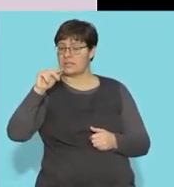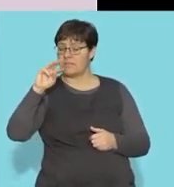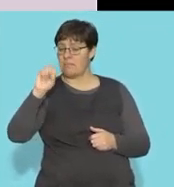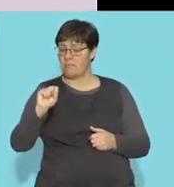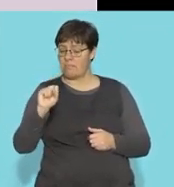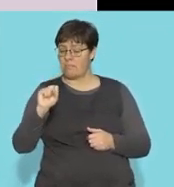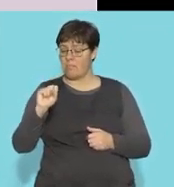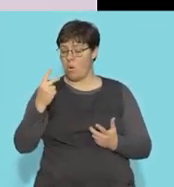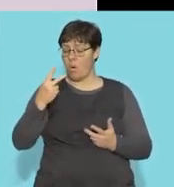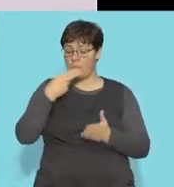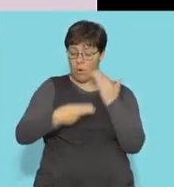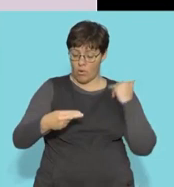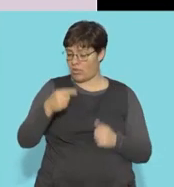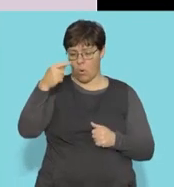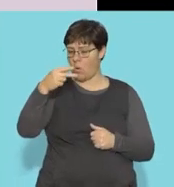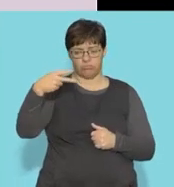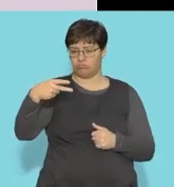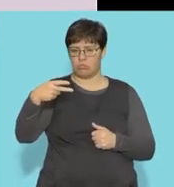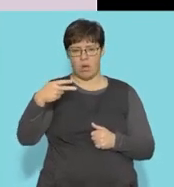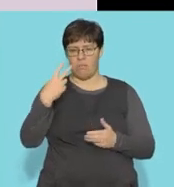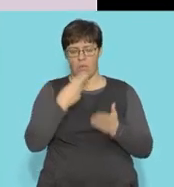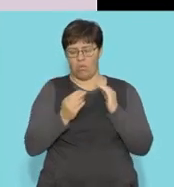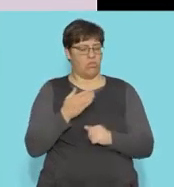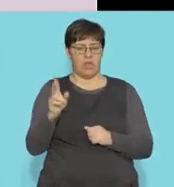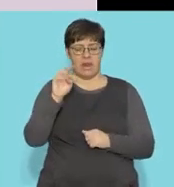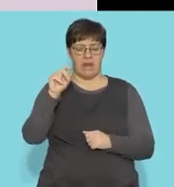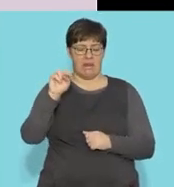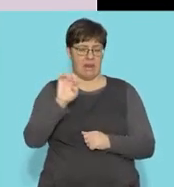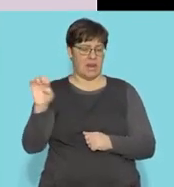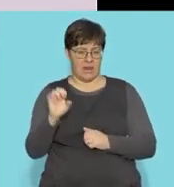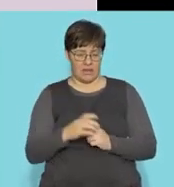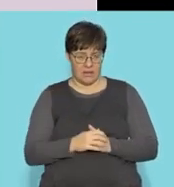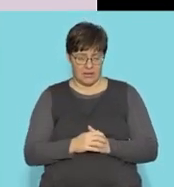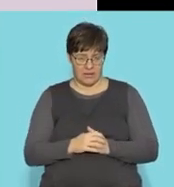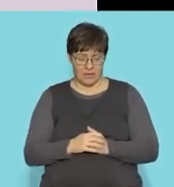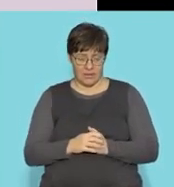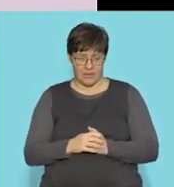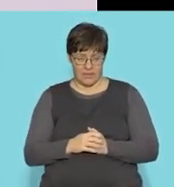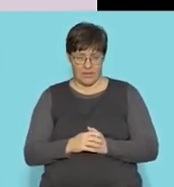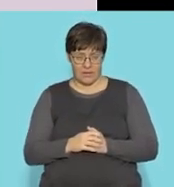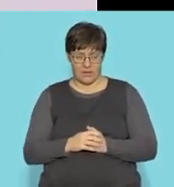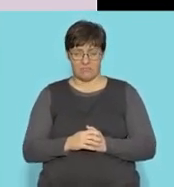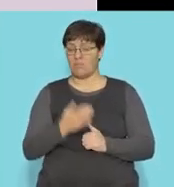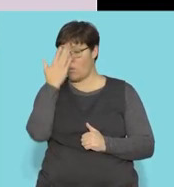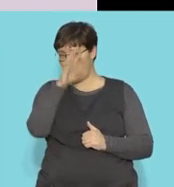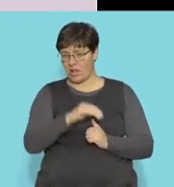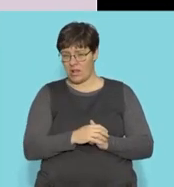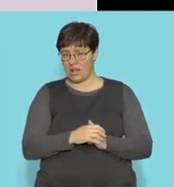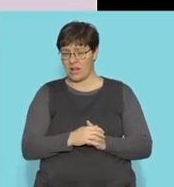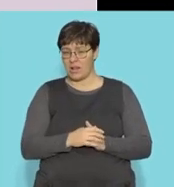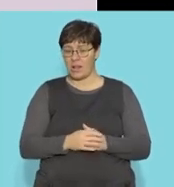commensalism? Or is it neither or none? Well, if we've got the idea